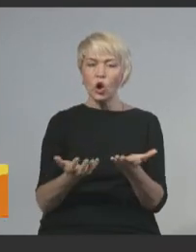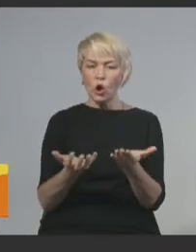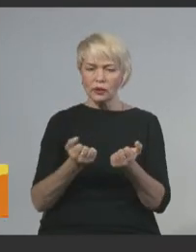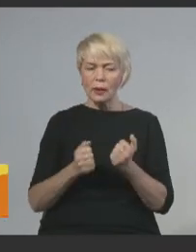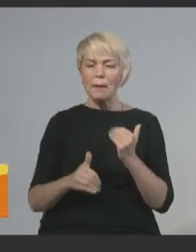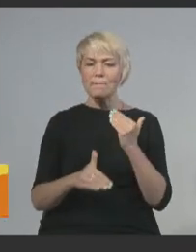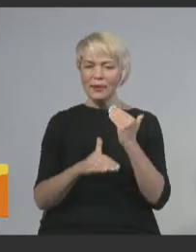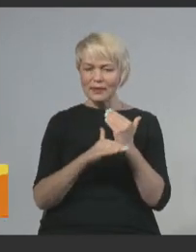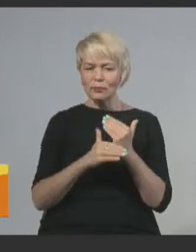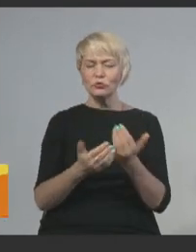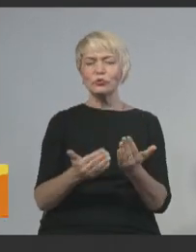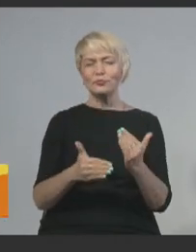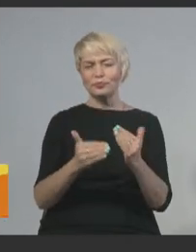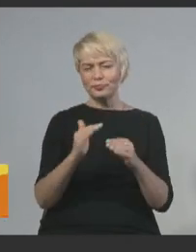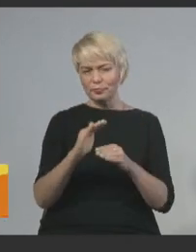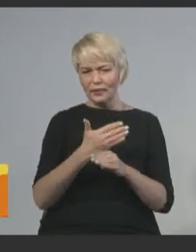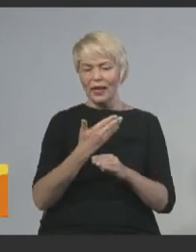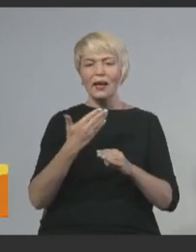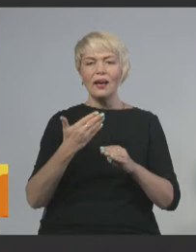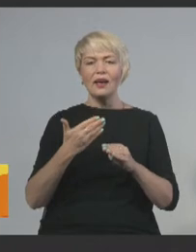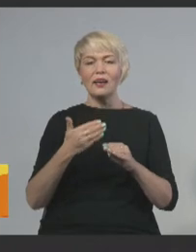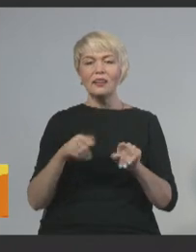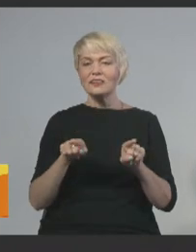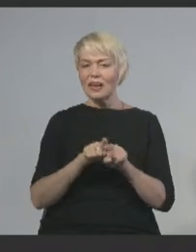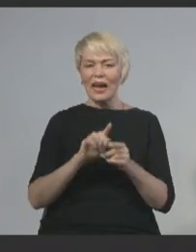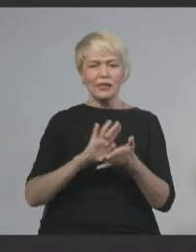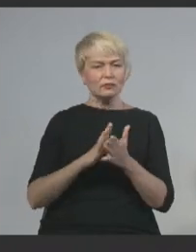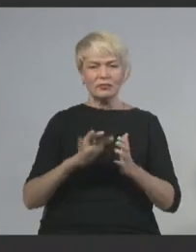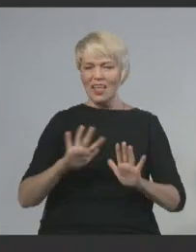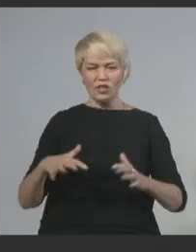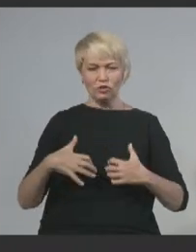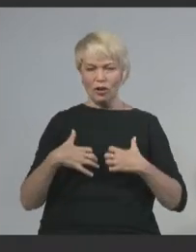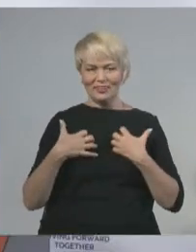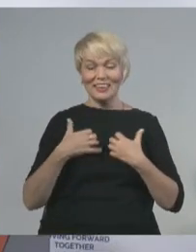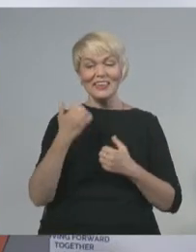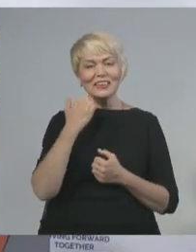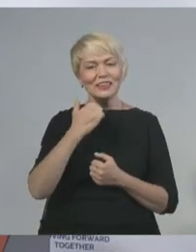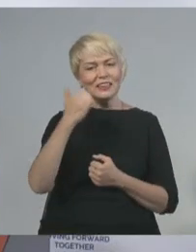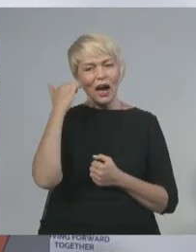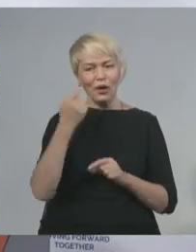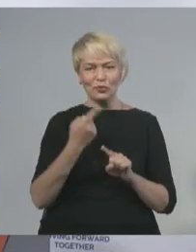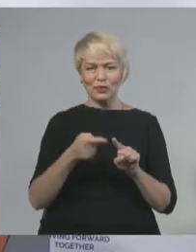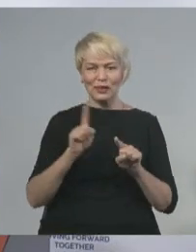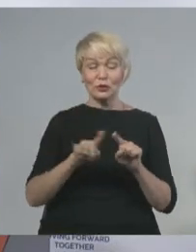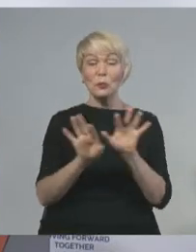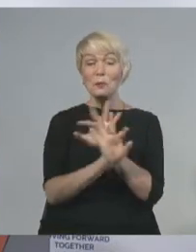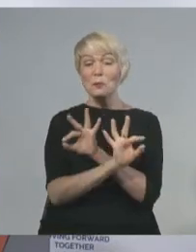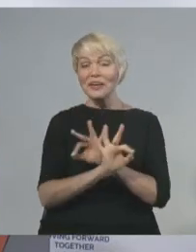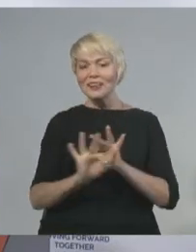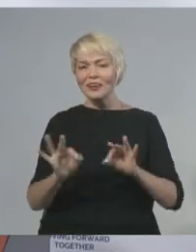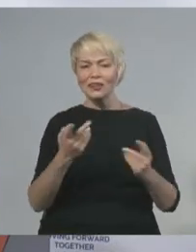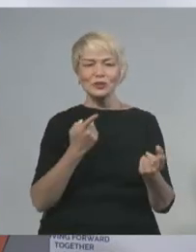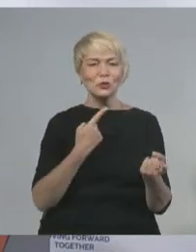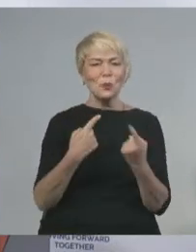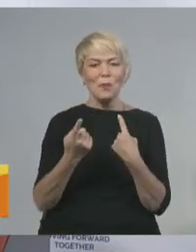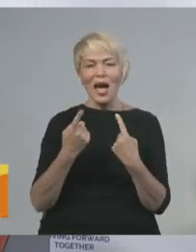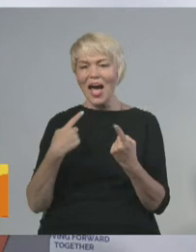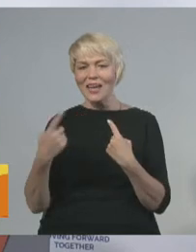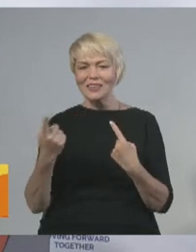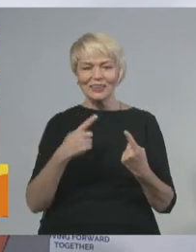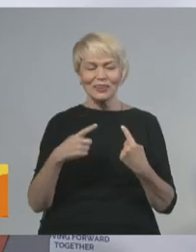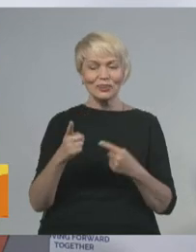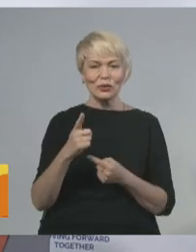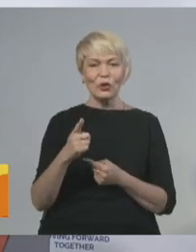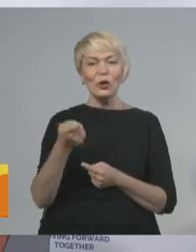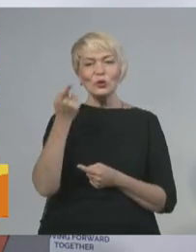maria and thank you all for this wonderful conversation i hope it enlarges the horizon of ukrainian journalists and